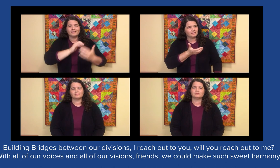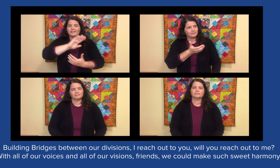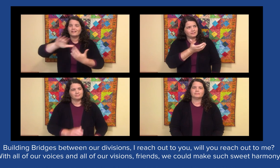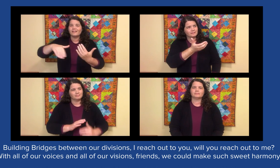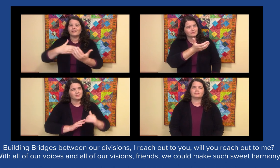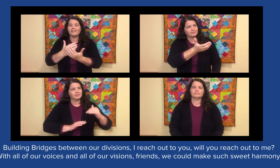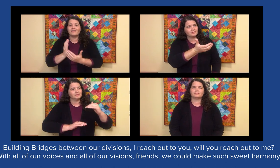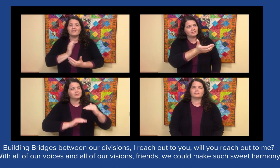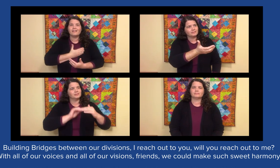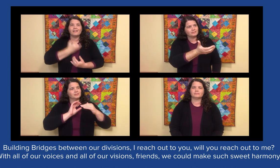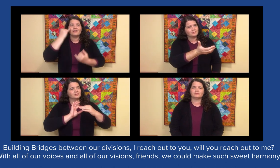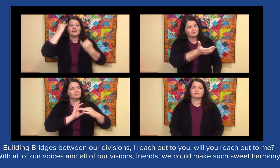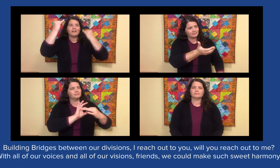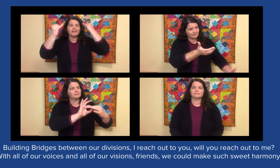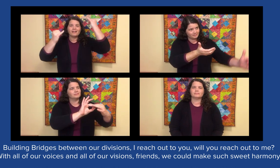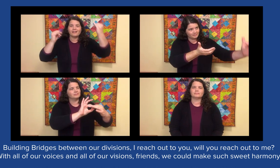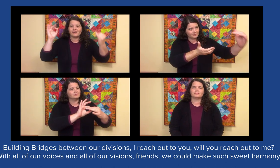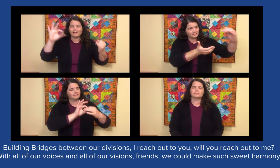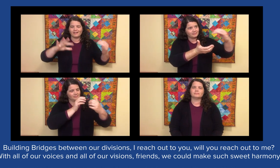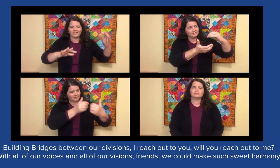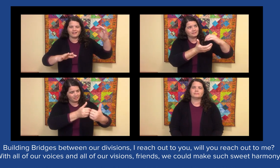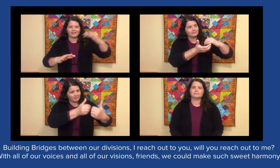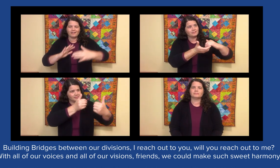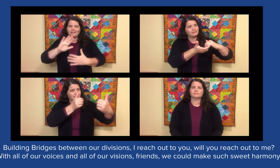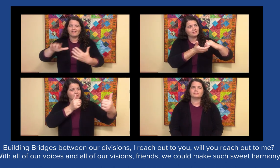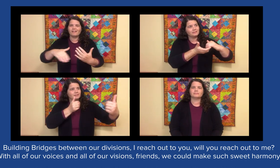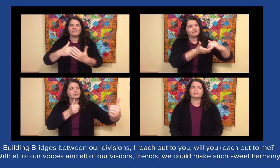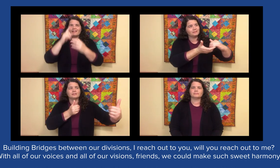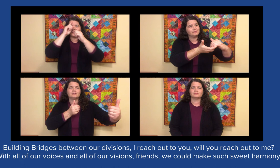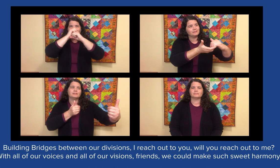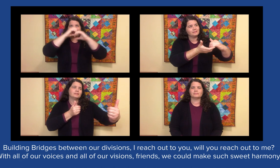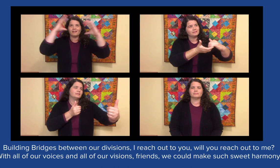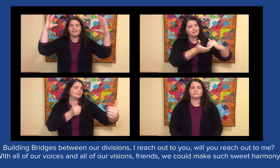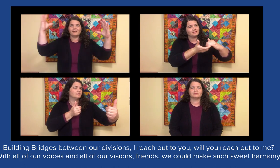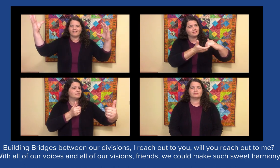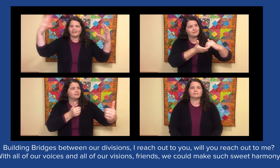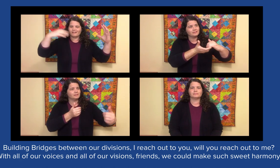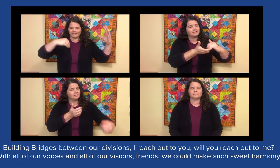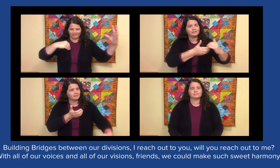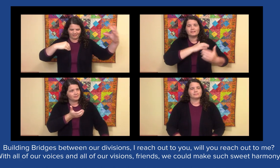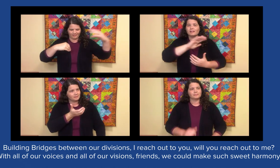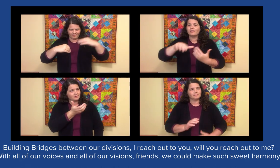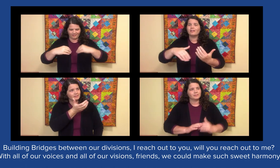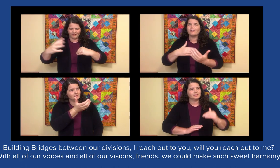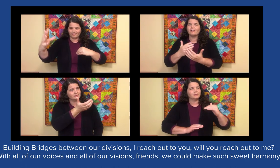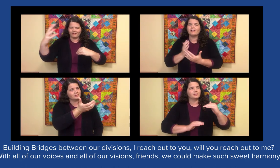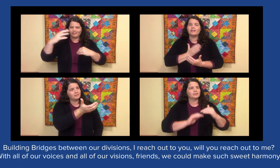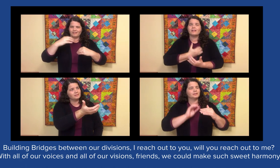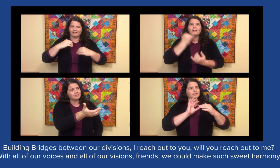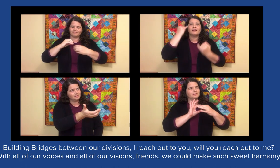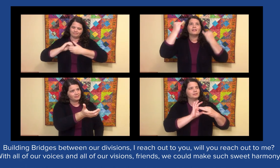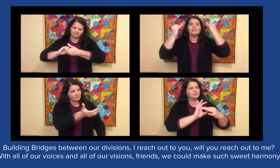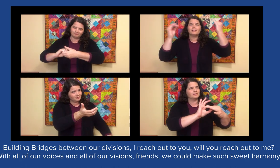visions. I reach out to bridges. Will you reach out to visions? With